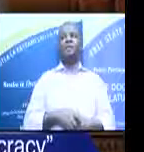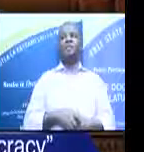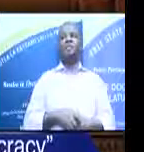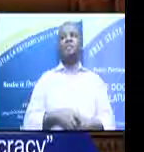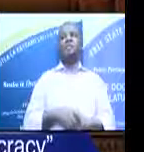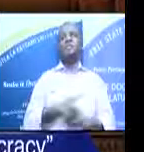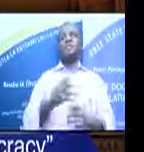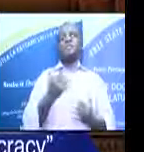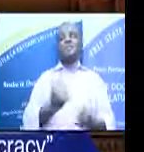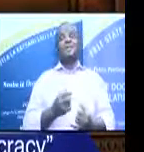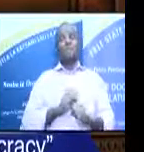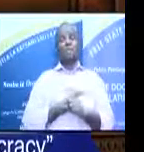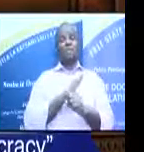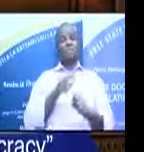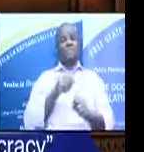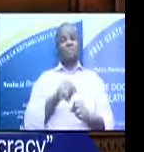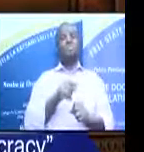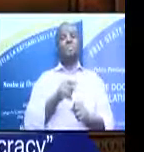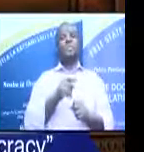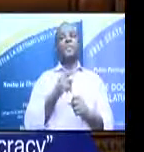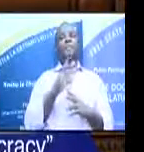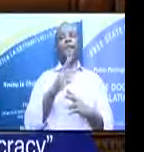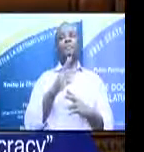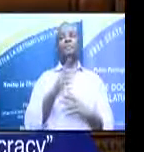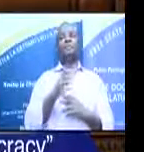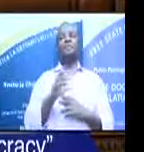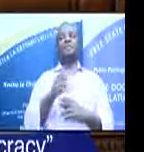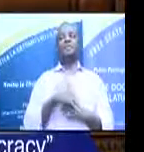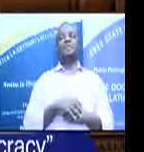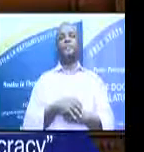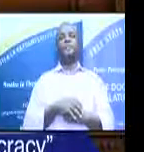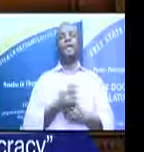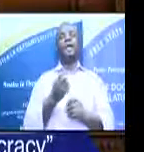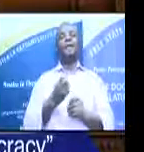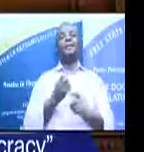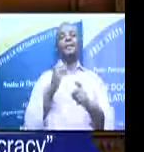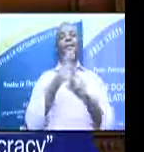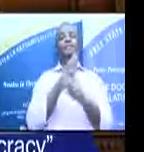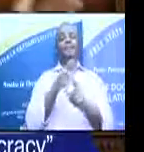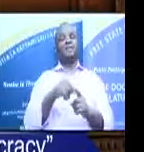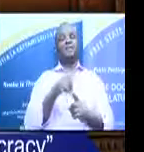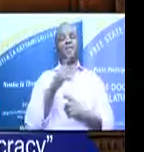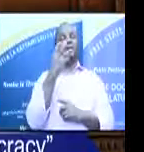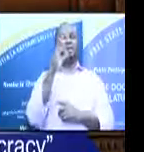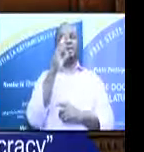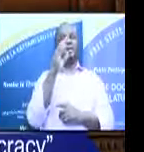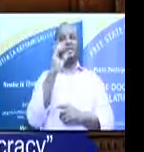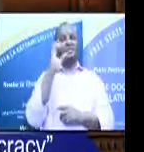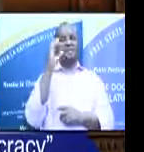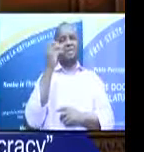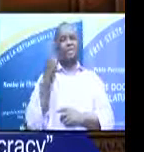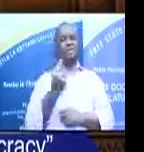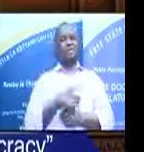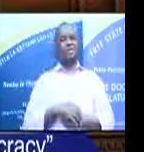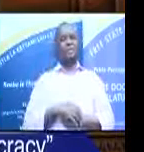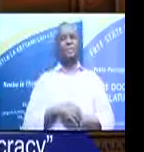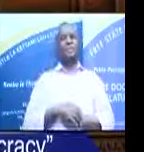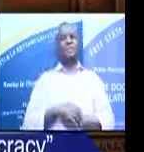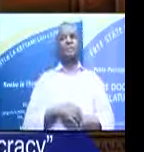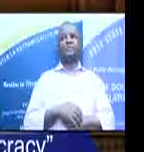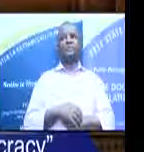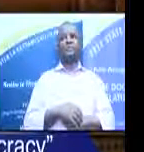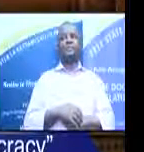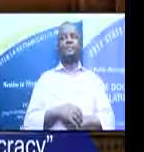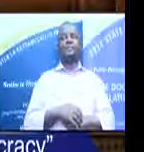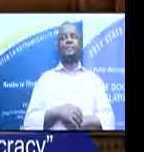The pandemic, Honorable, did not only expose the Free State government. You are saying it